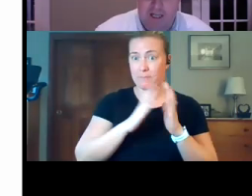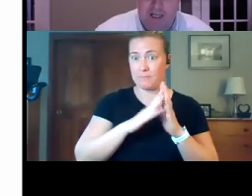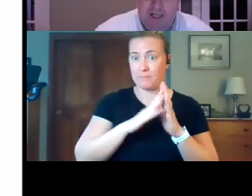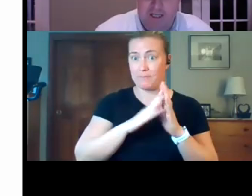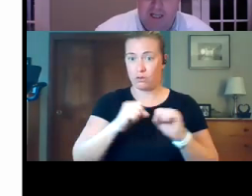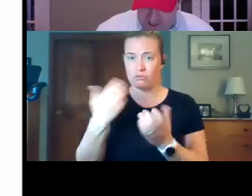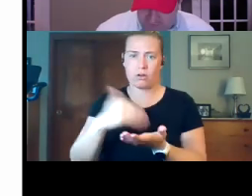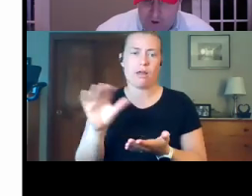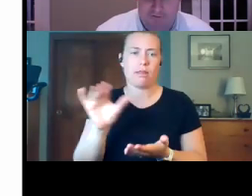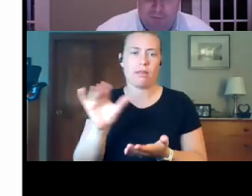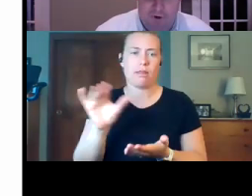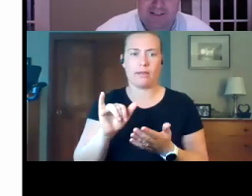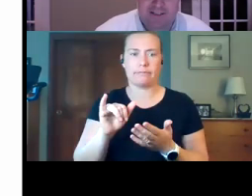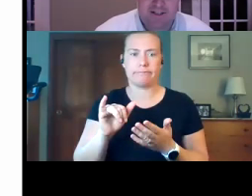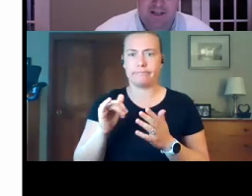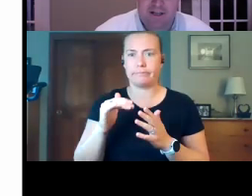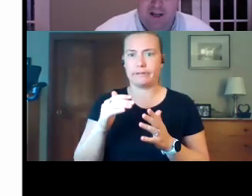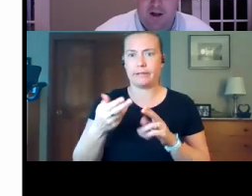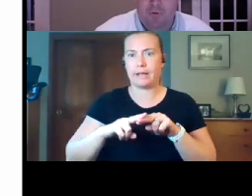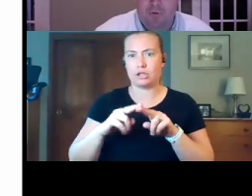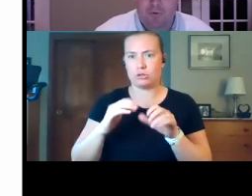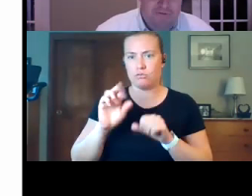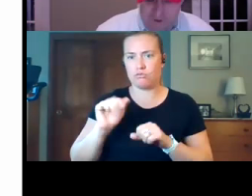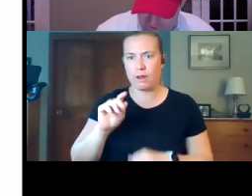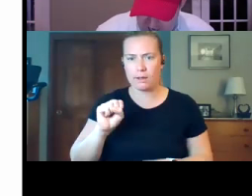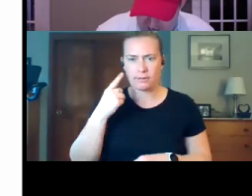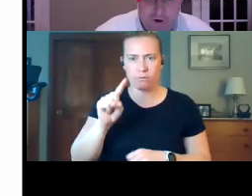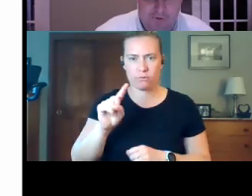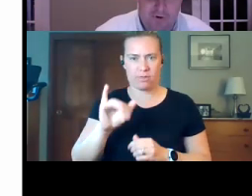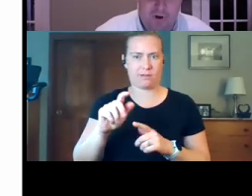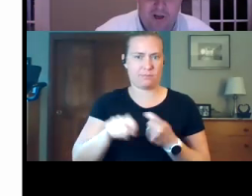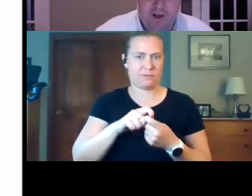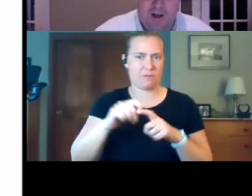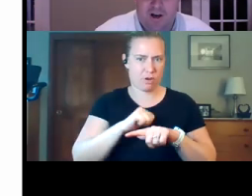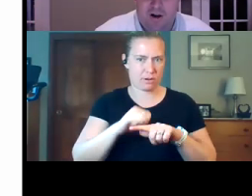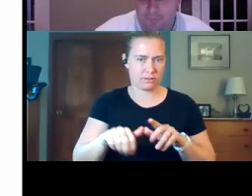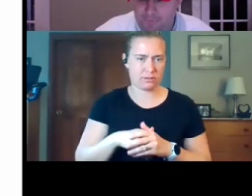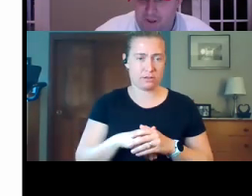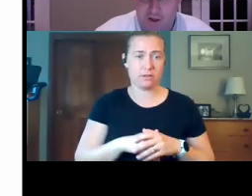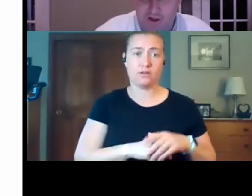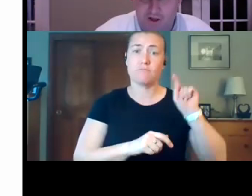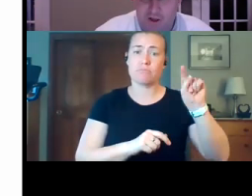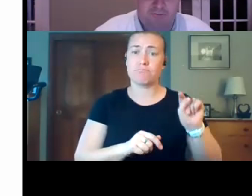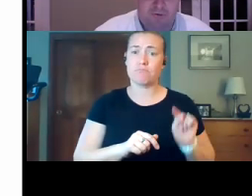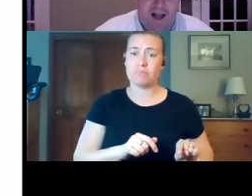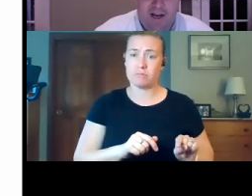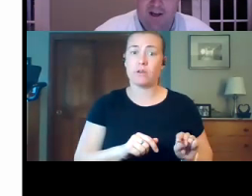again, such as enhanced rates for a given practice. All of these strategies hopefully would influence a variety